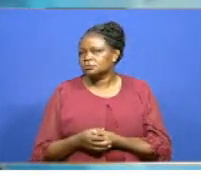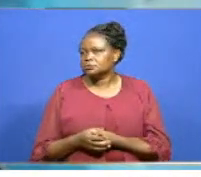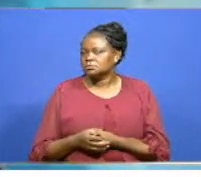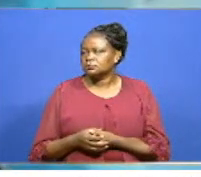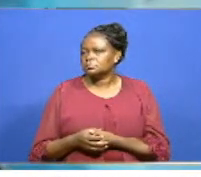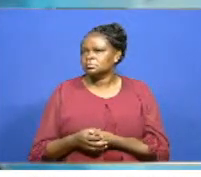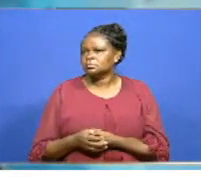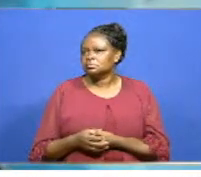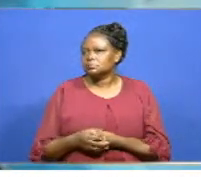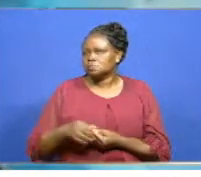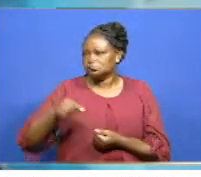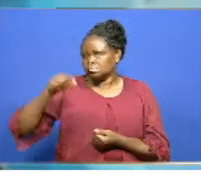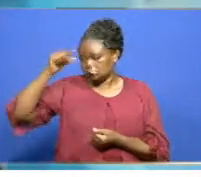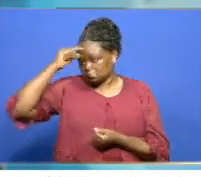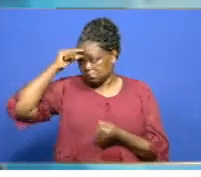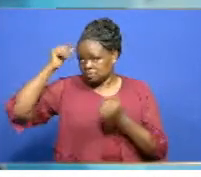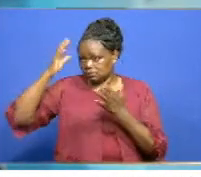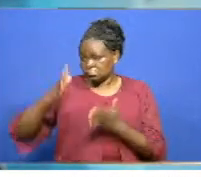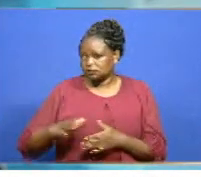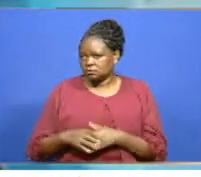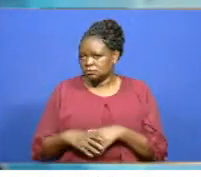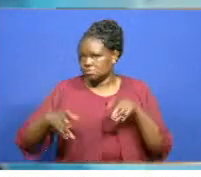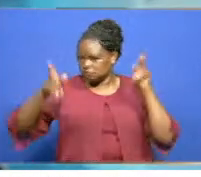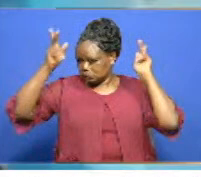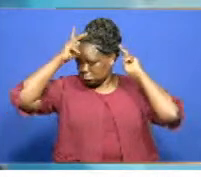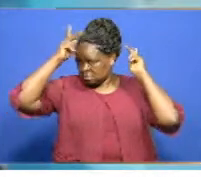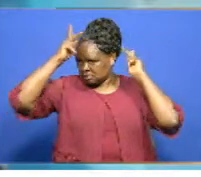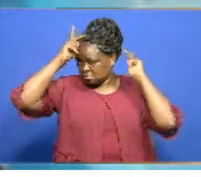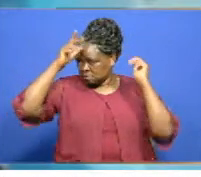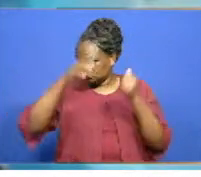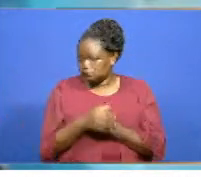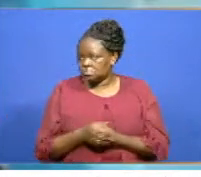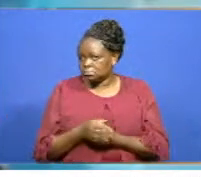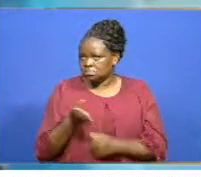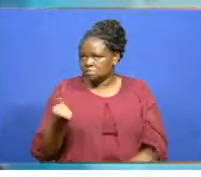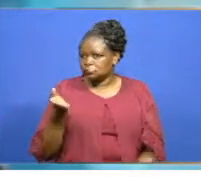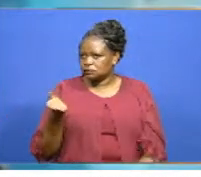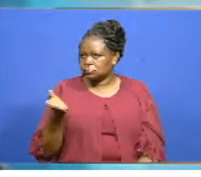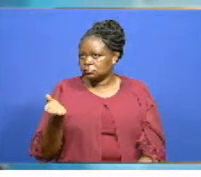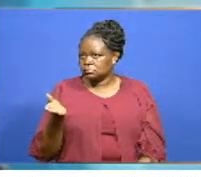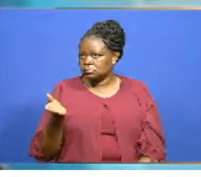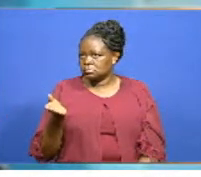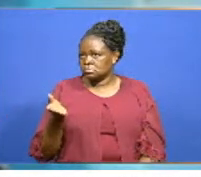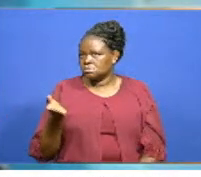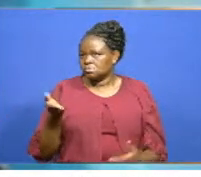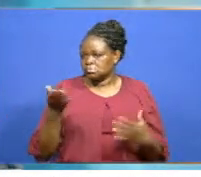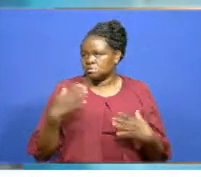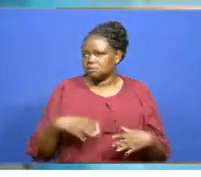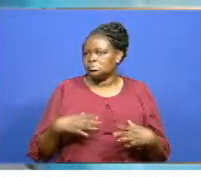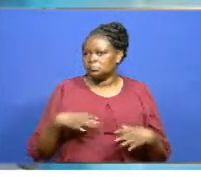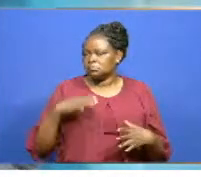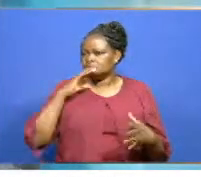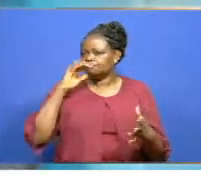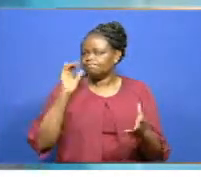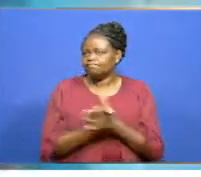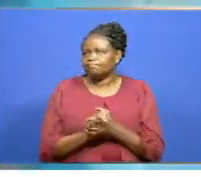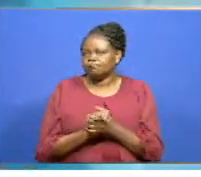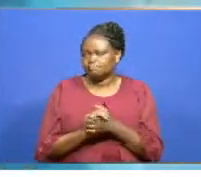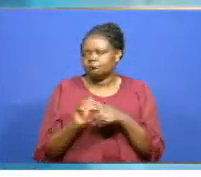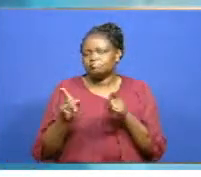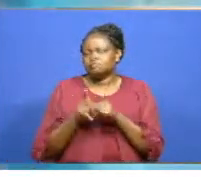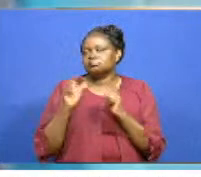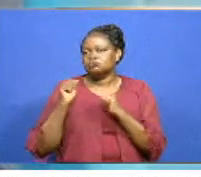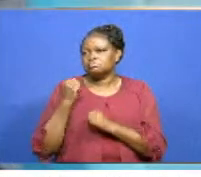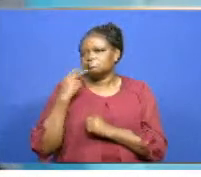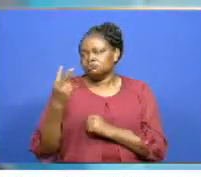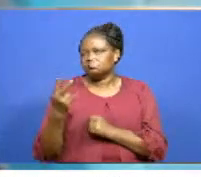the governor of Kakamega, on the ground, people perceive and believe, and even you can see it, that